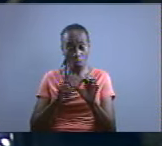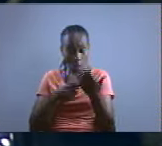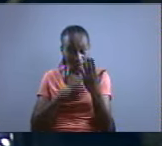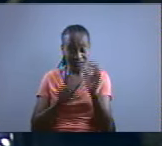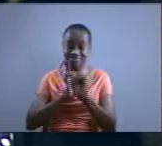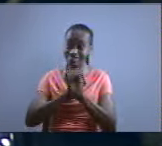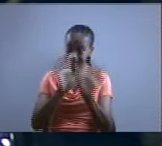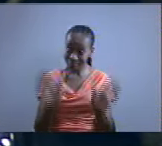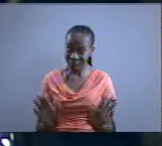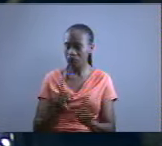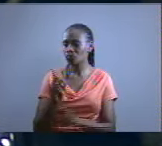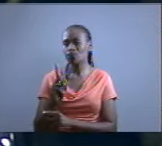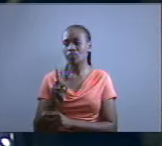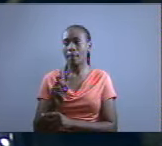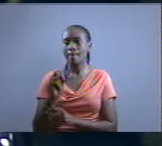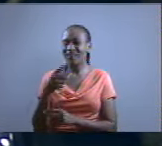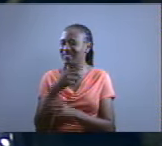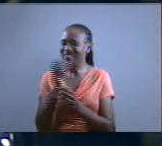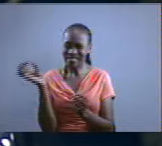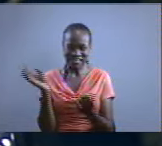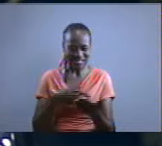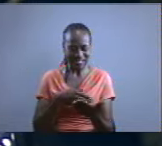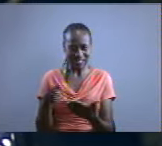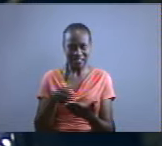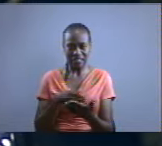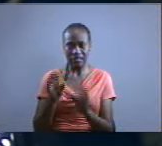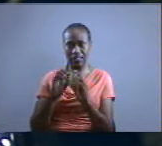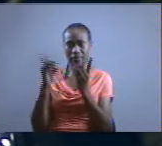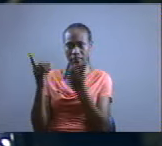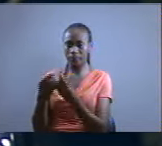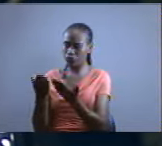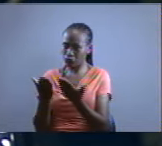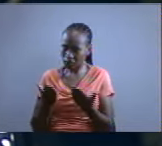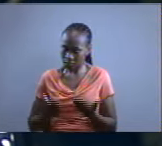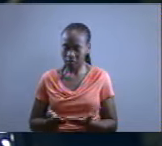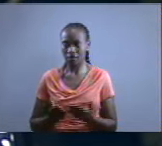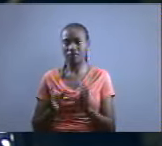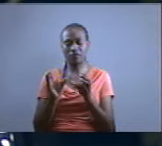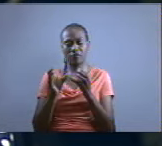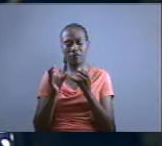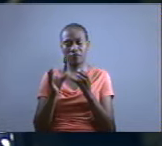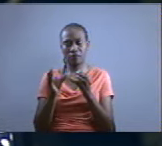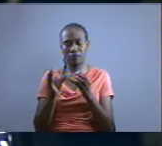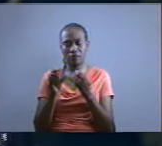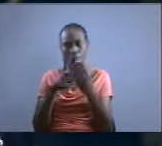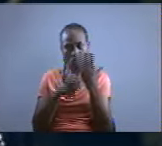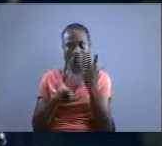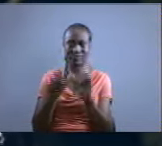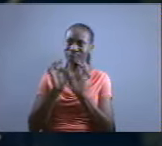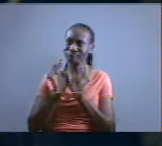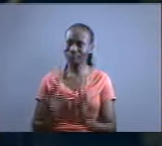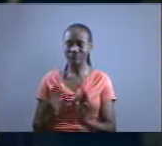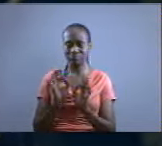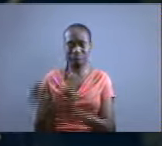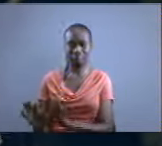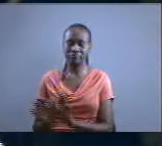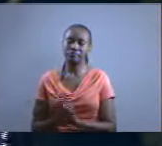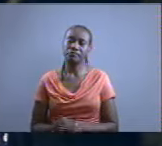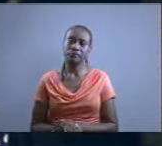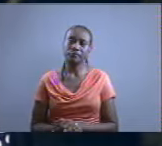none of the departments received a disclaimer opinion during the 2012-2013 financial year's